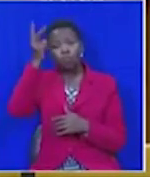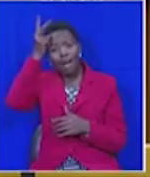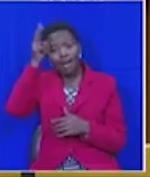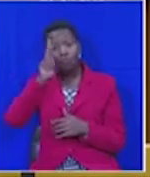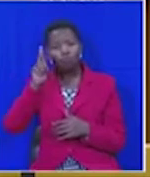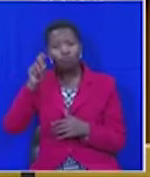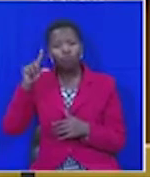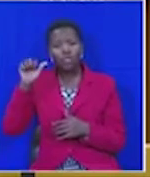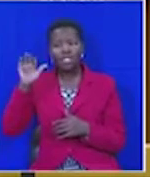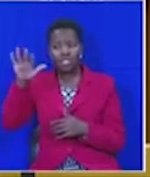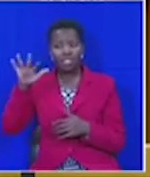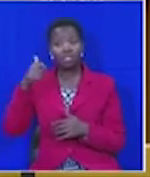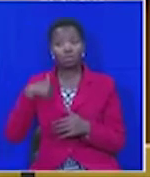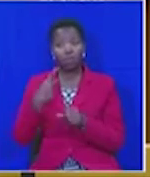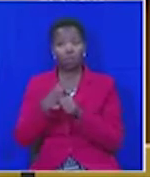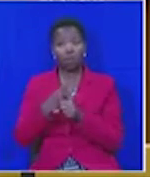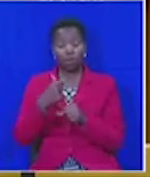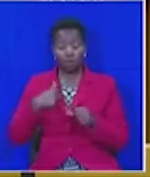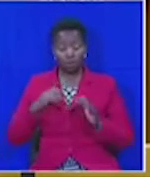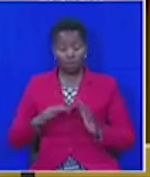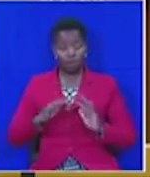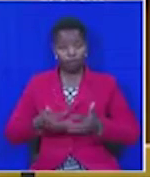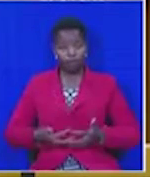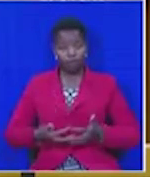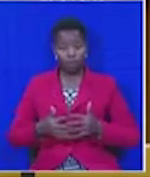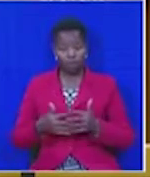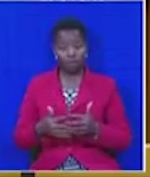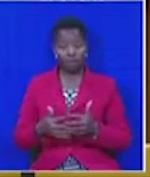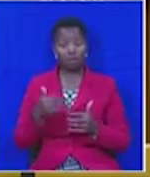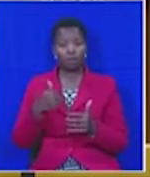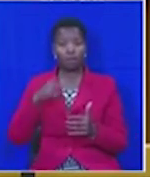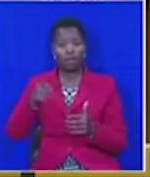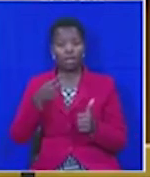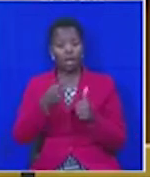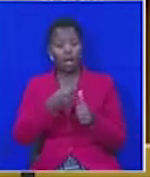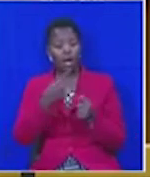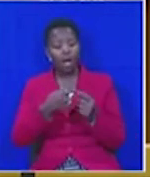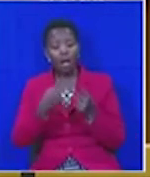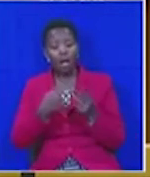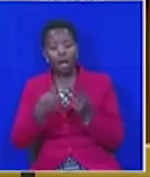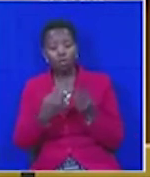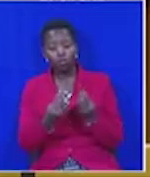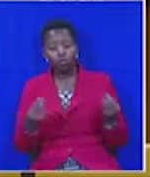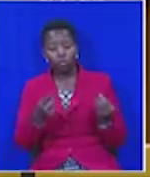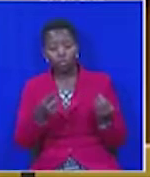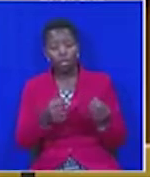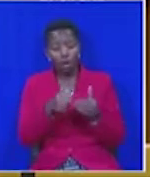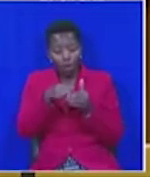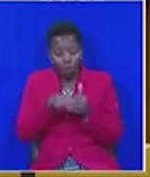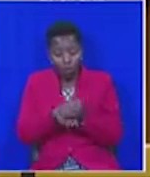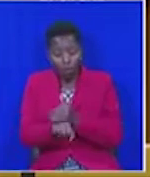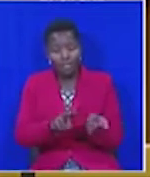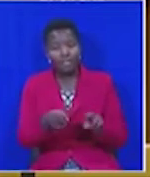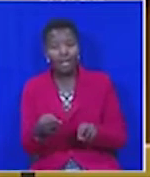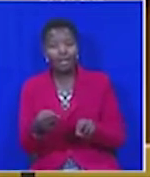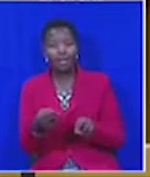go to the maternity and count the number of children that died at birth and before the age